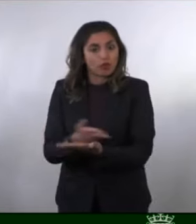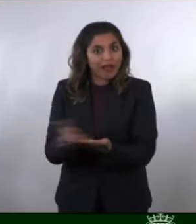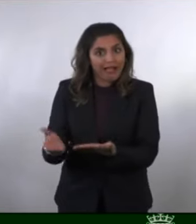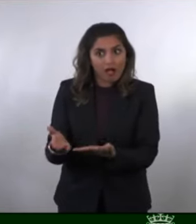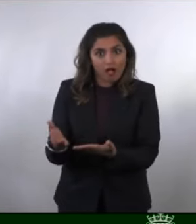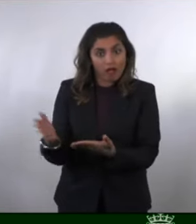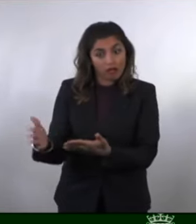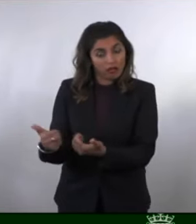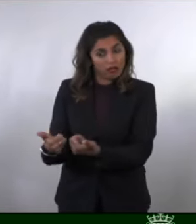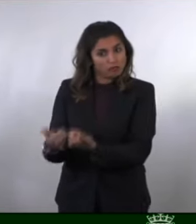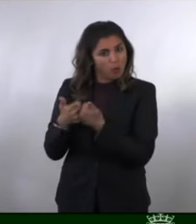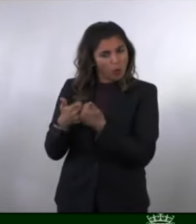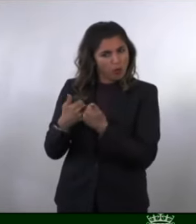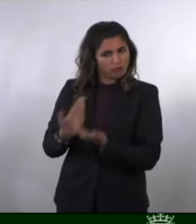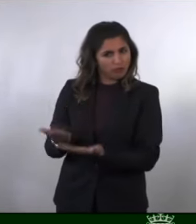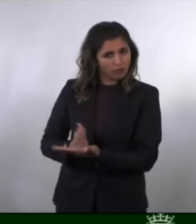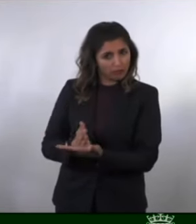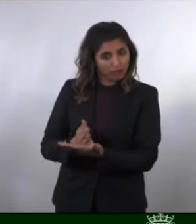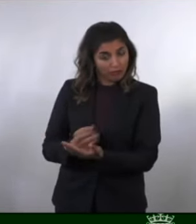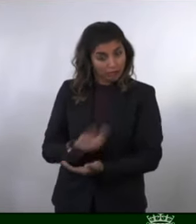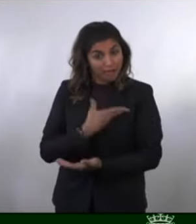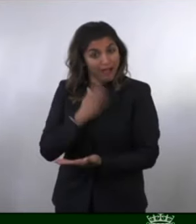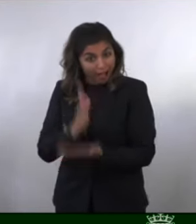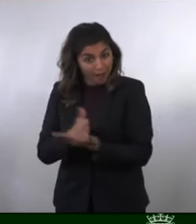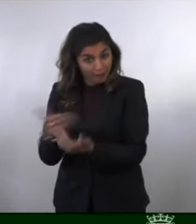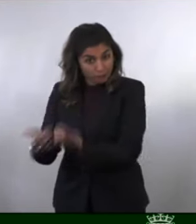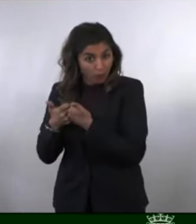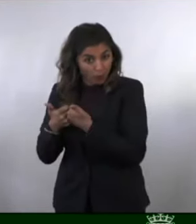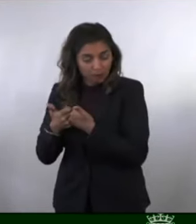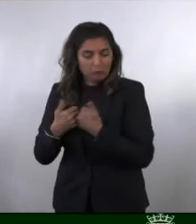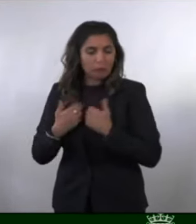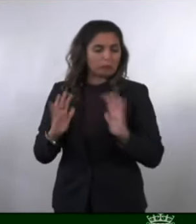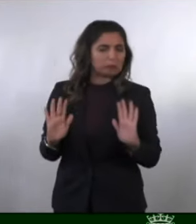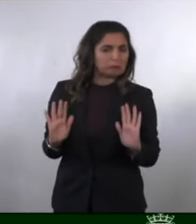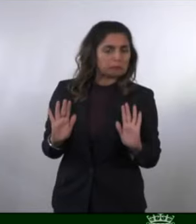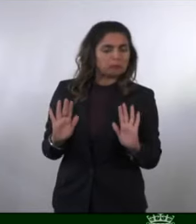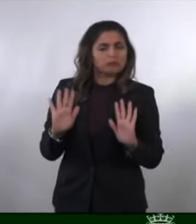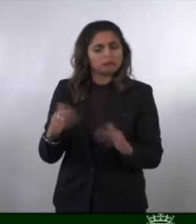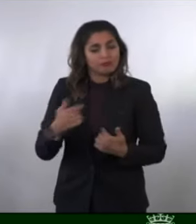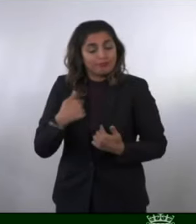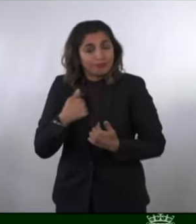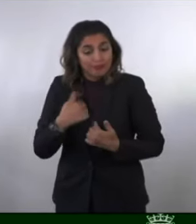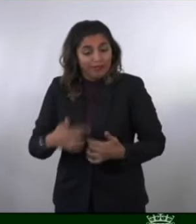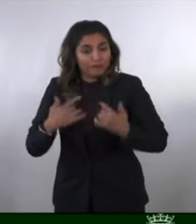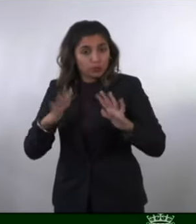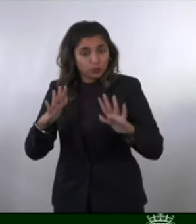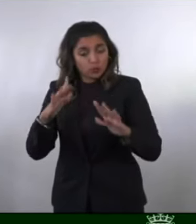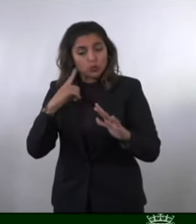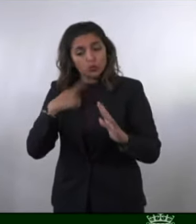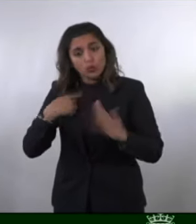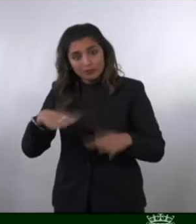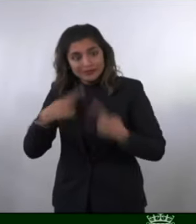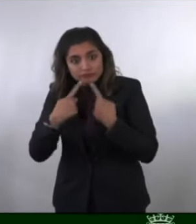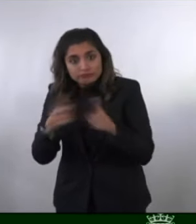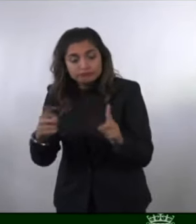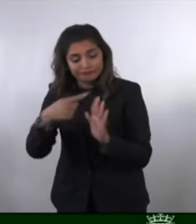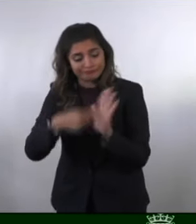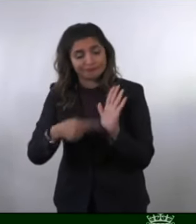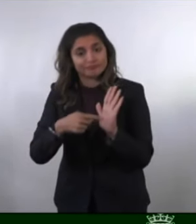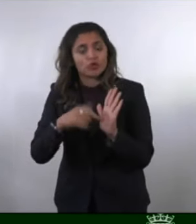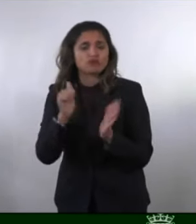them or not. I think they're the right thing for the country. I think they're the right way of getting the virus